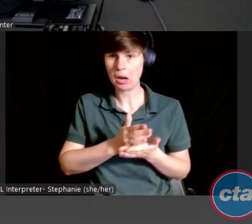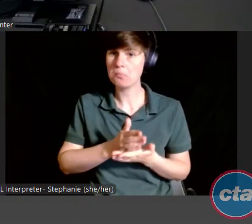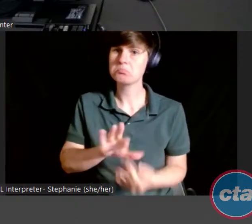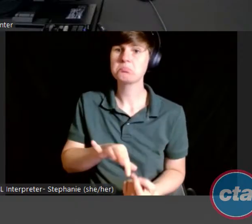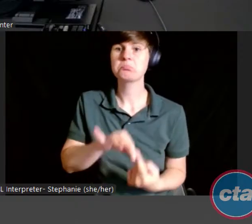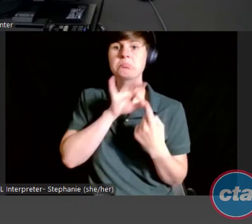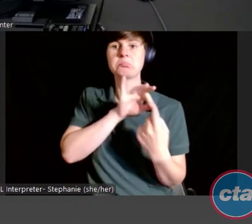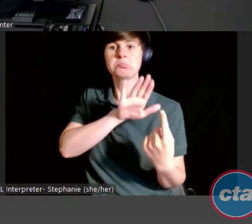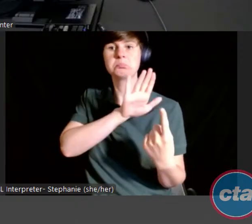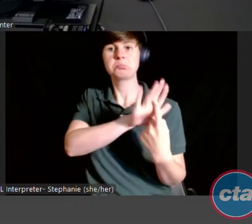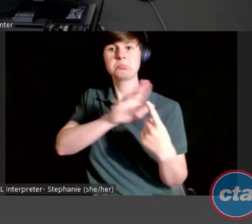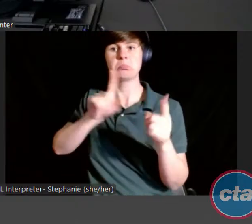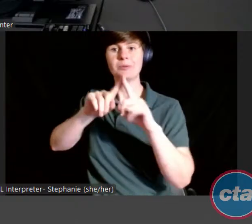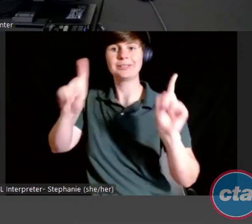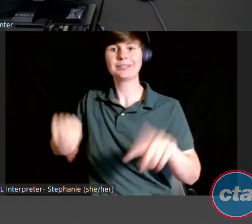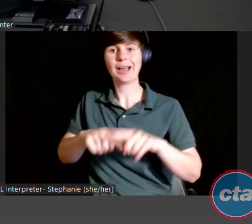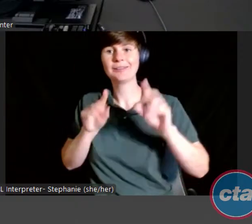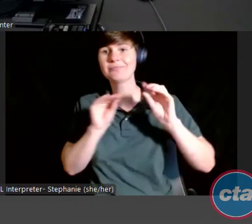probably